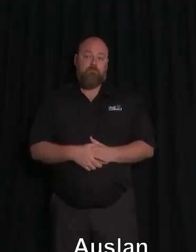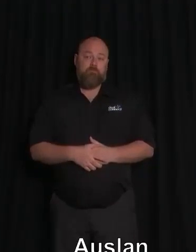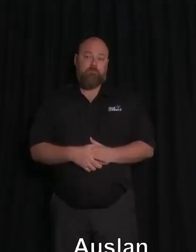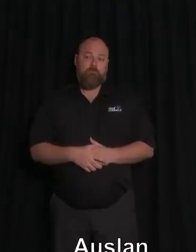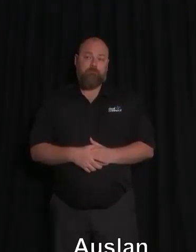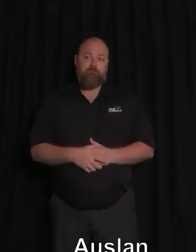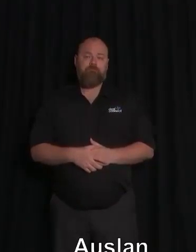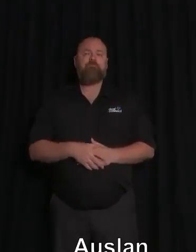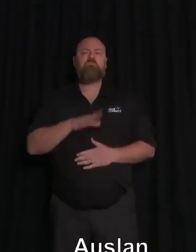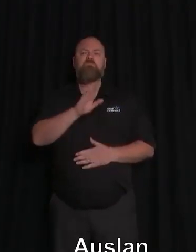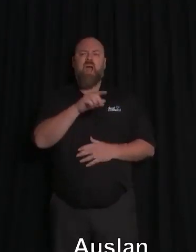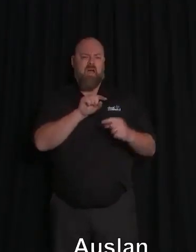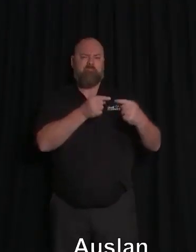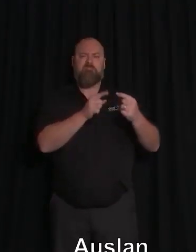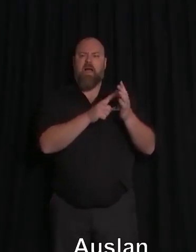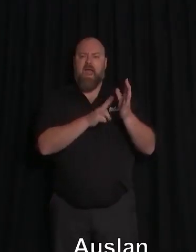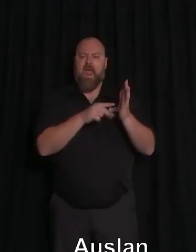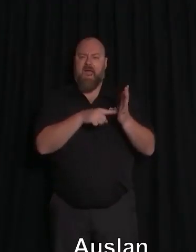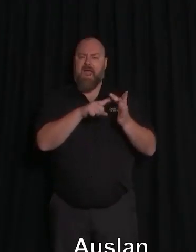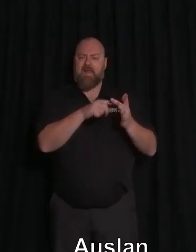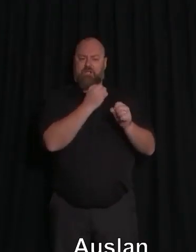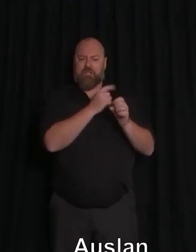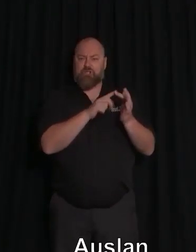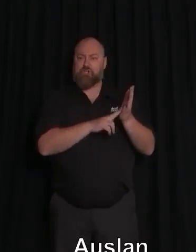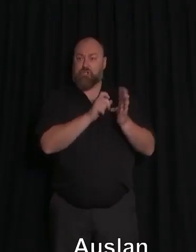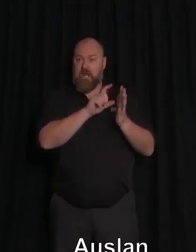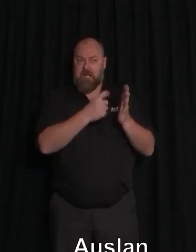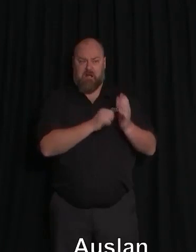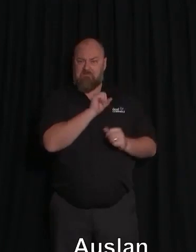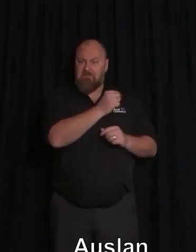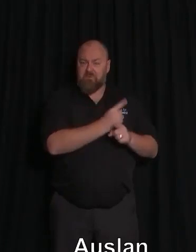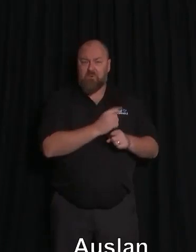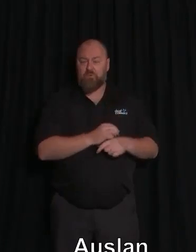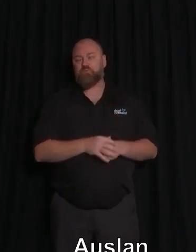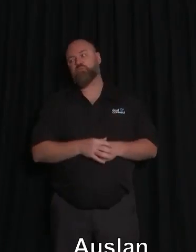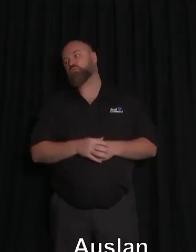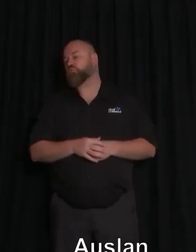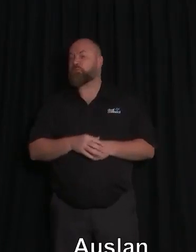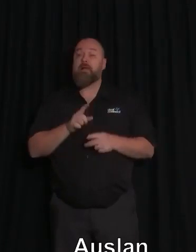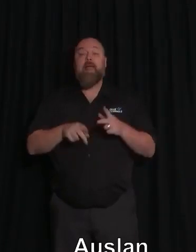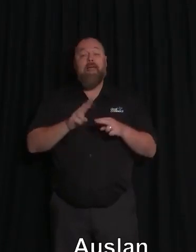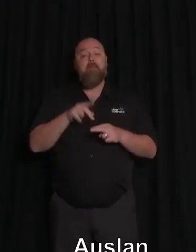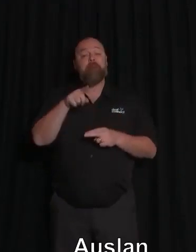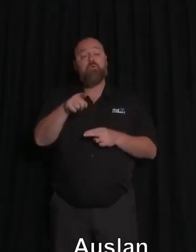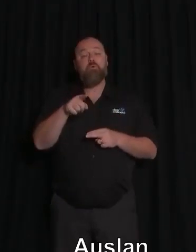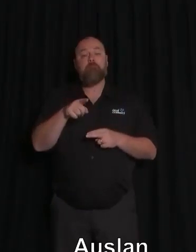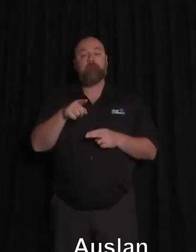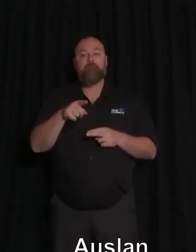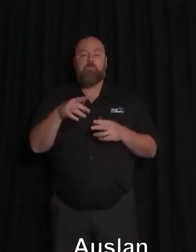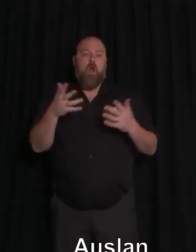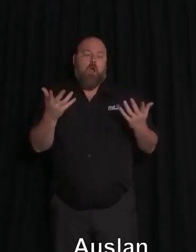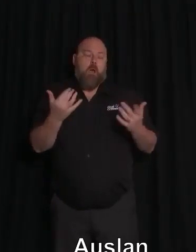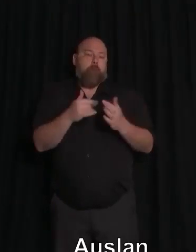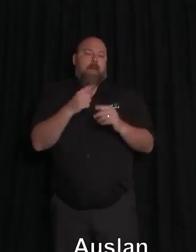terms of the anti-gender movement, I just want to finally just say that if you're appearing on at an